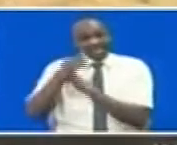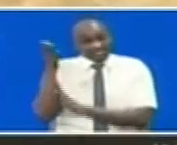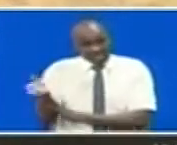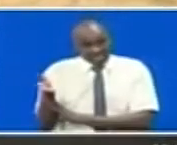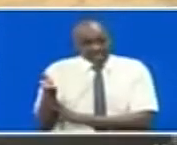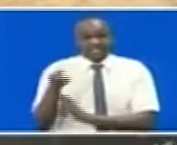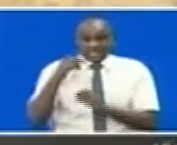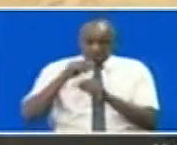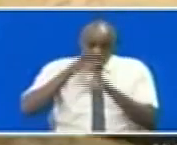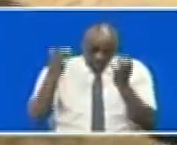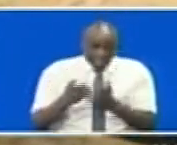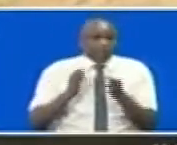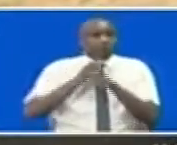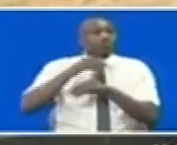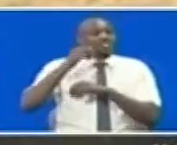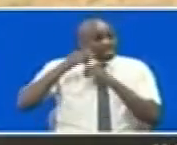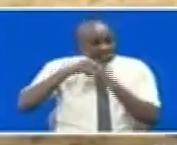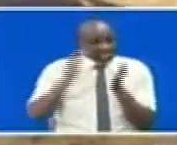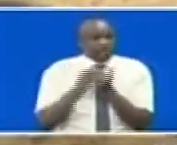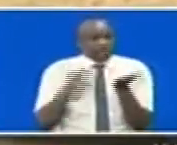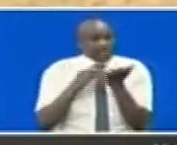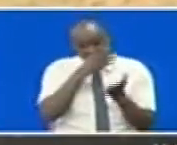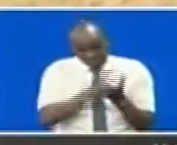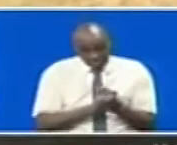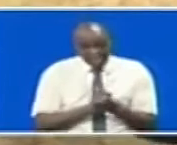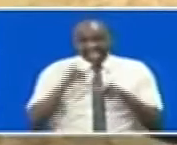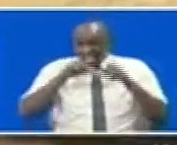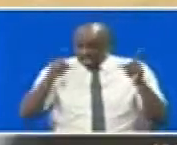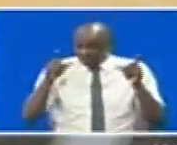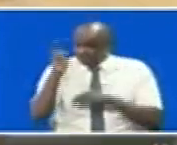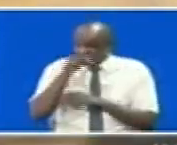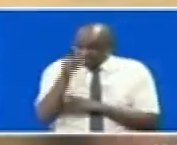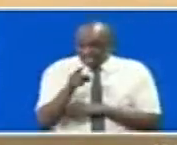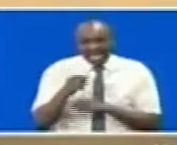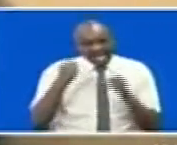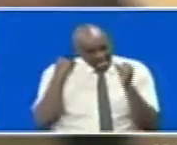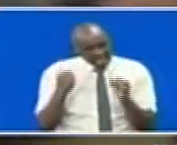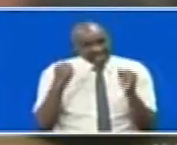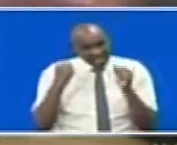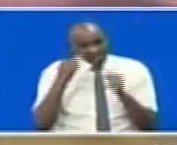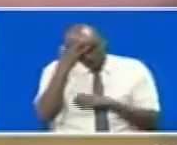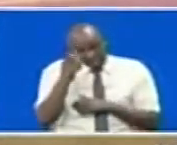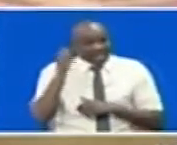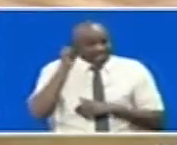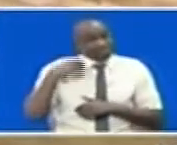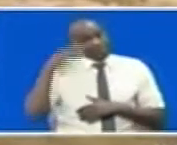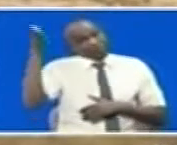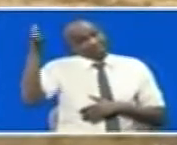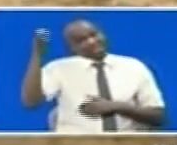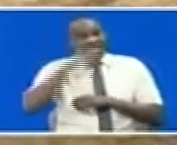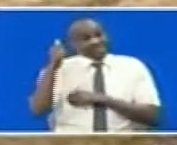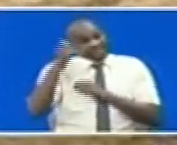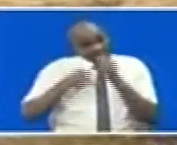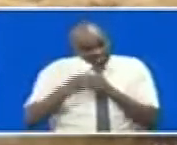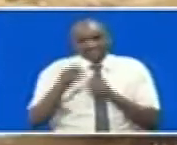World Cross Country Championship set for Kampala, Uganda, language will not be used as the tactics by the Kenyan kings and queens